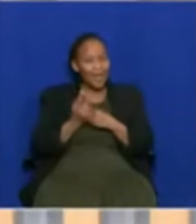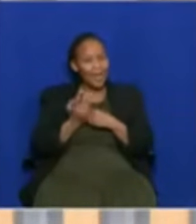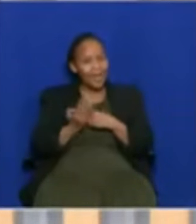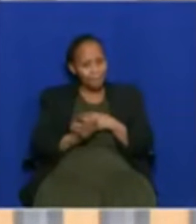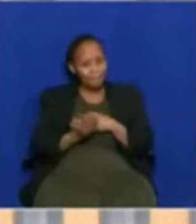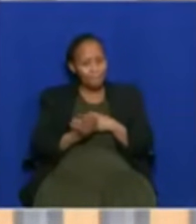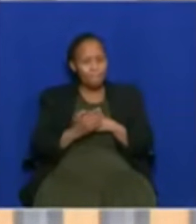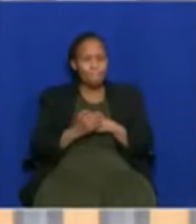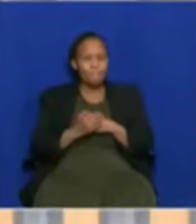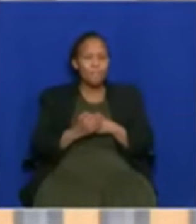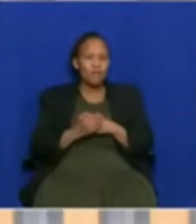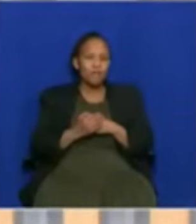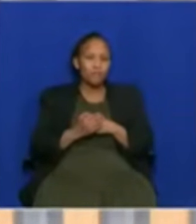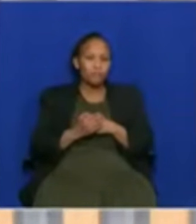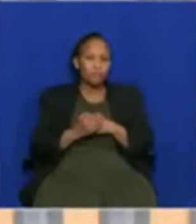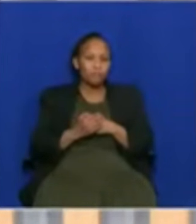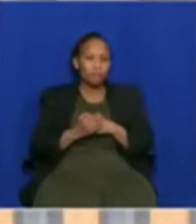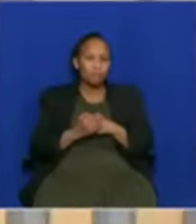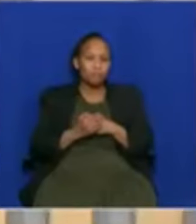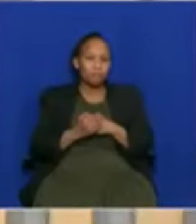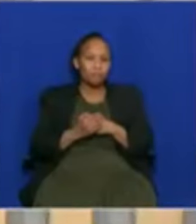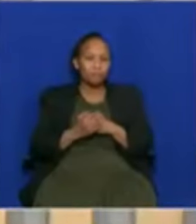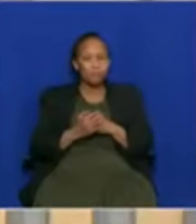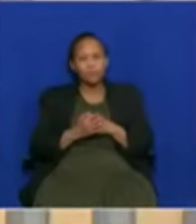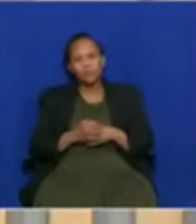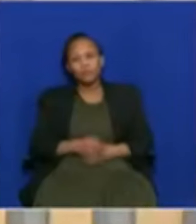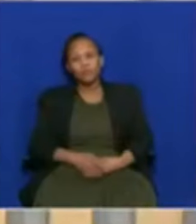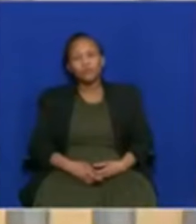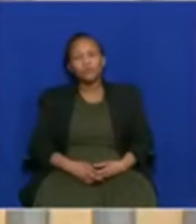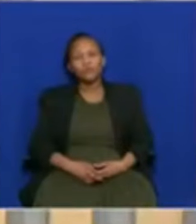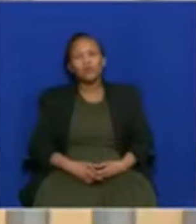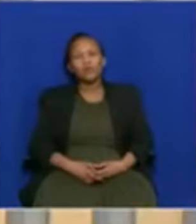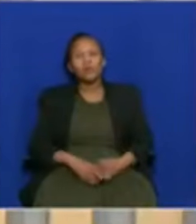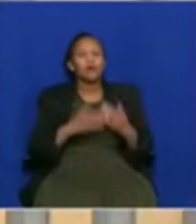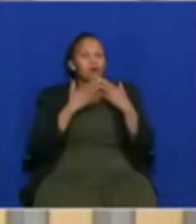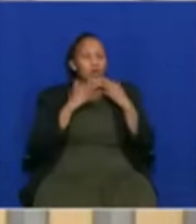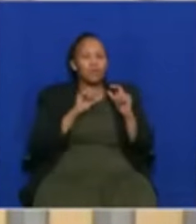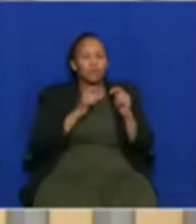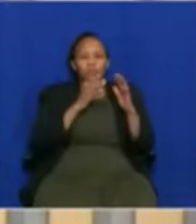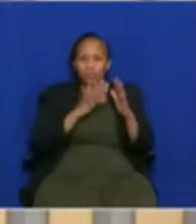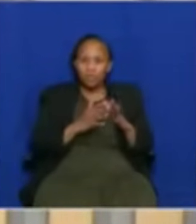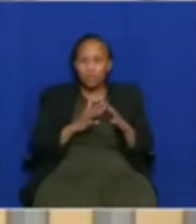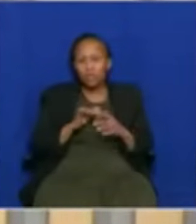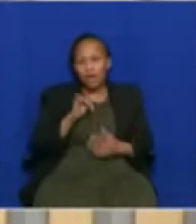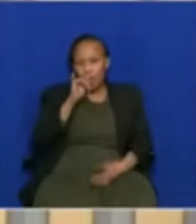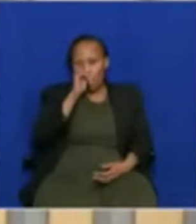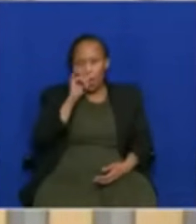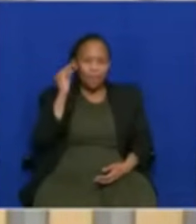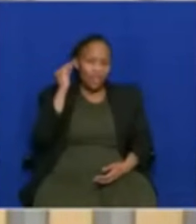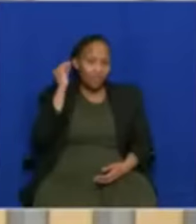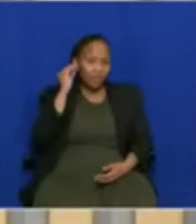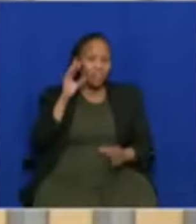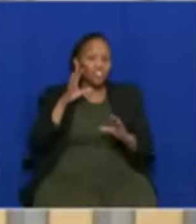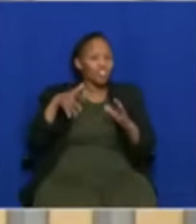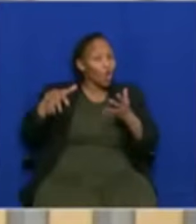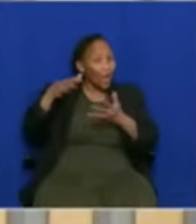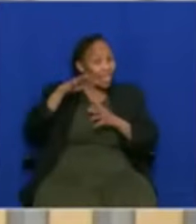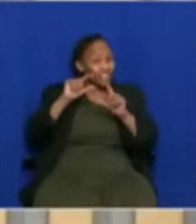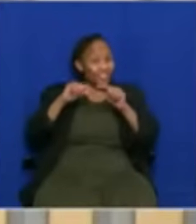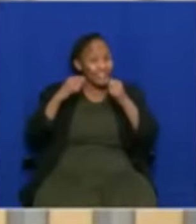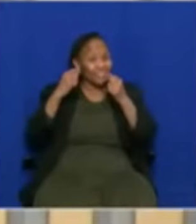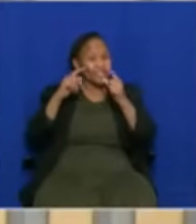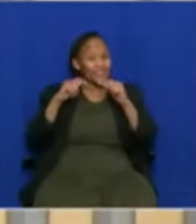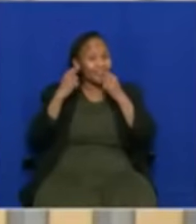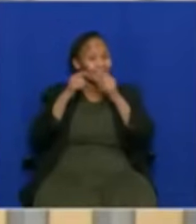Thank you, Chair. Thank you, Commissioner. I would have spoken to people from crime intelligence from the environment who are working in that environment. It could have